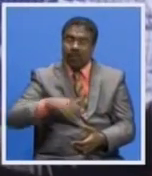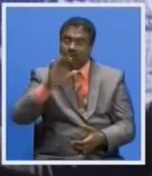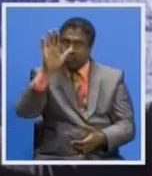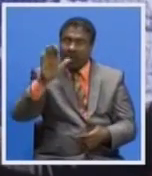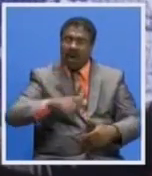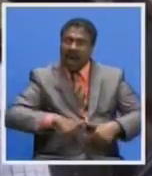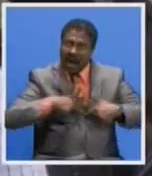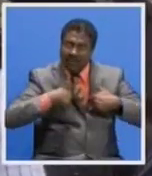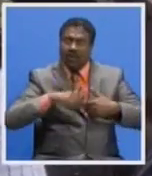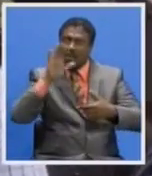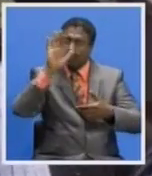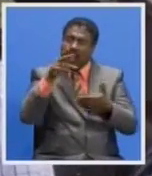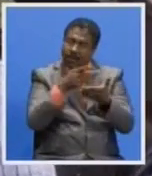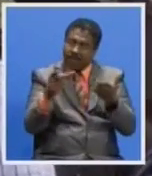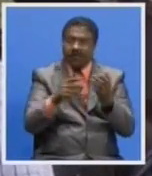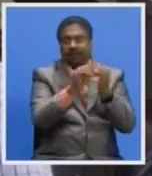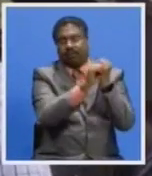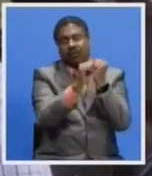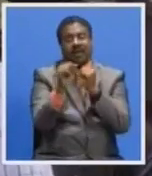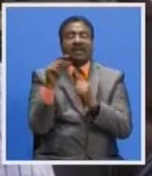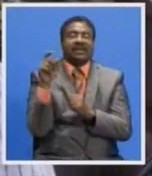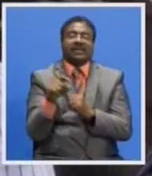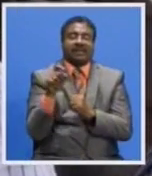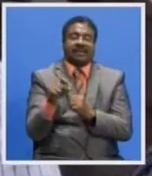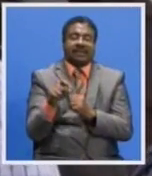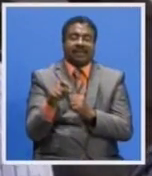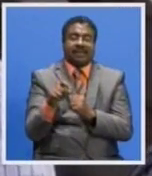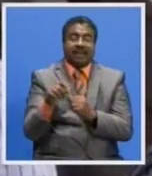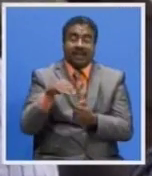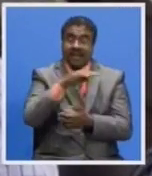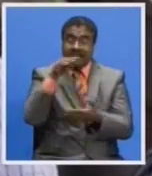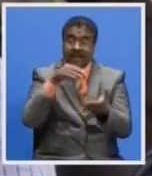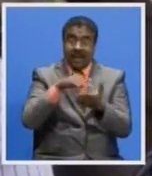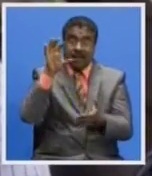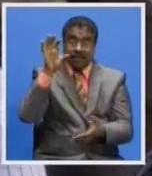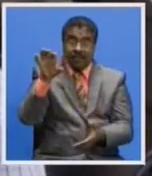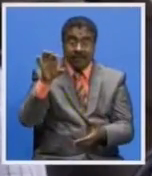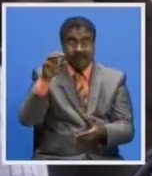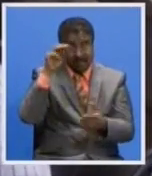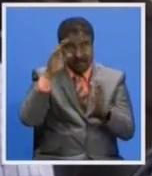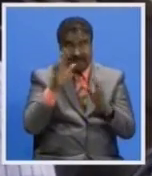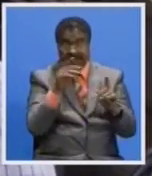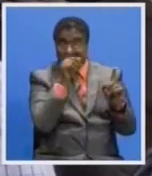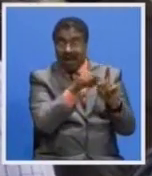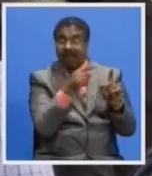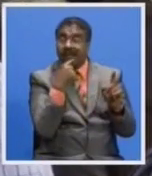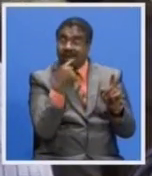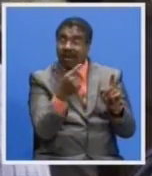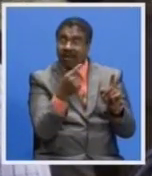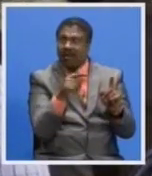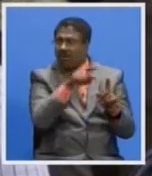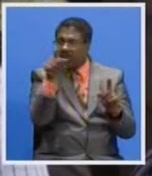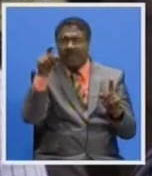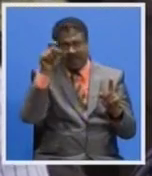are protected. And Central Province PF Chairman Remember Mtale said political party leaders should emulate President Edgar Lungu in